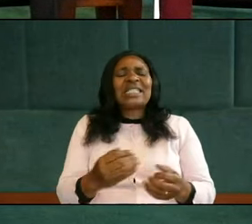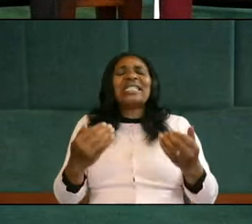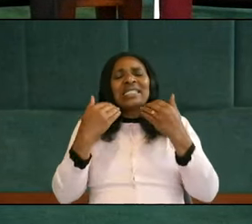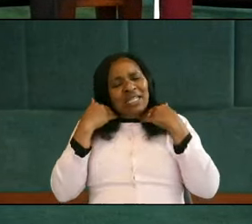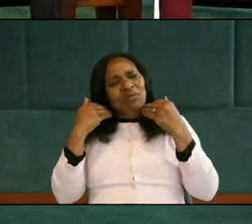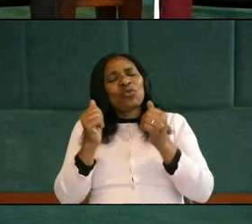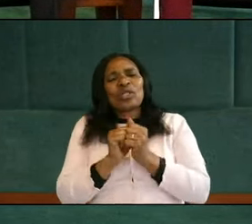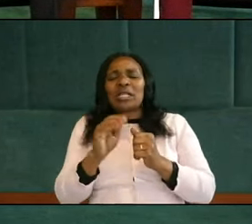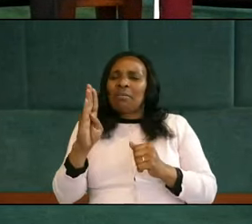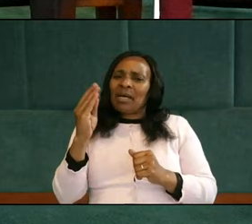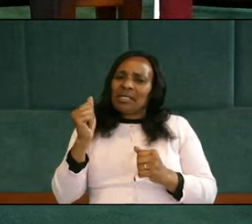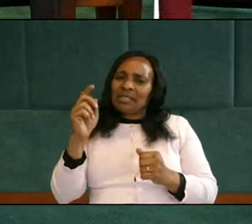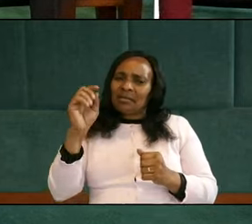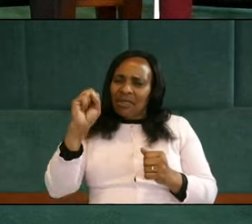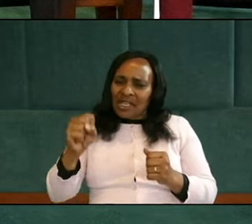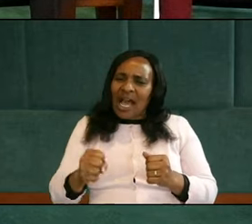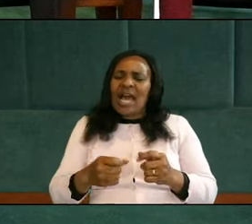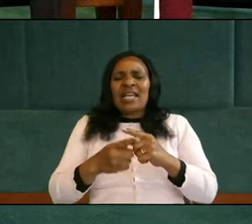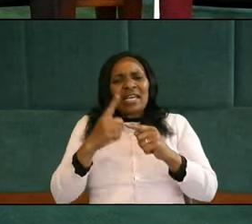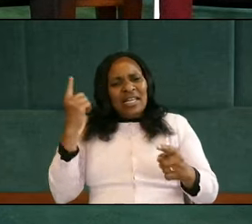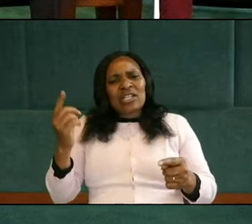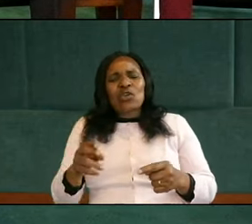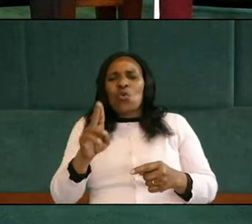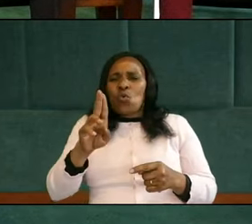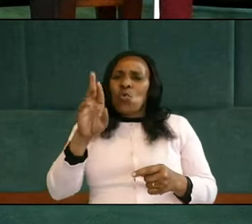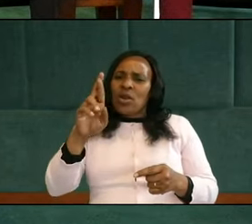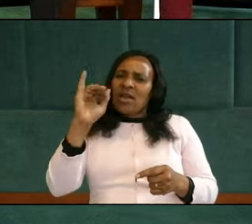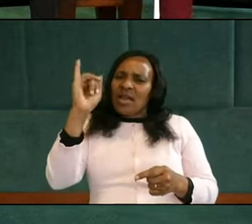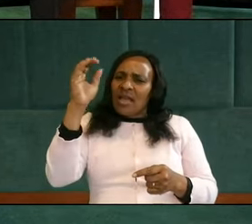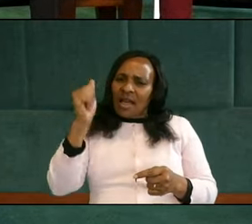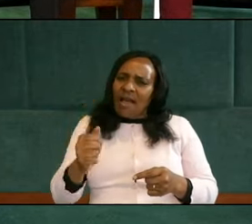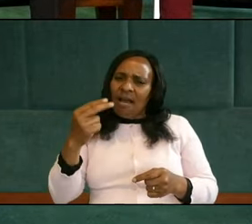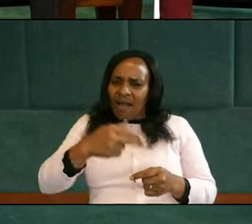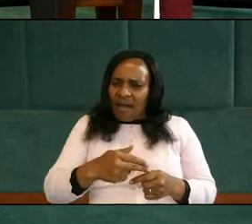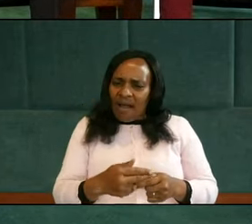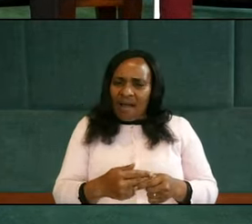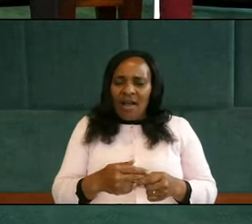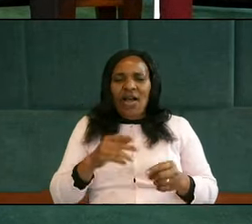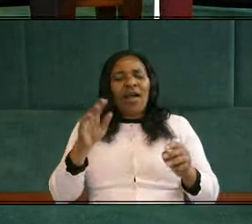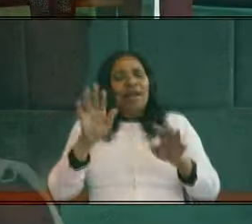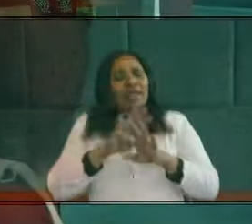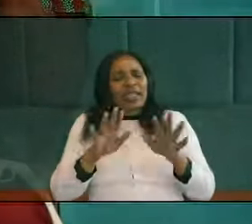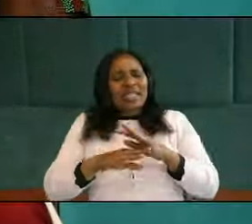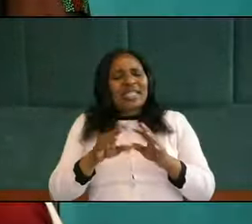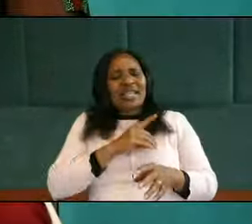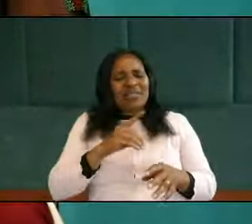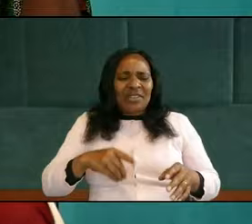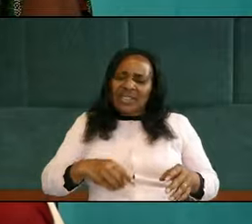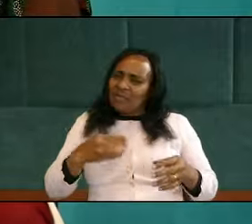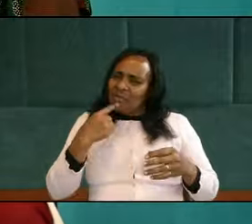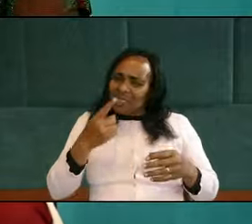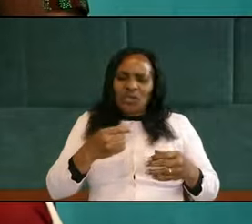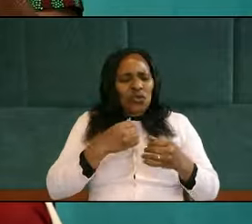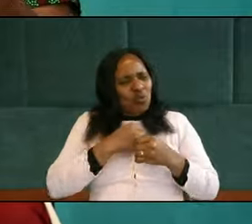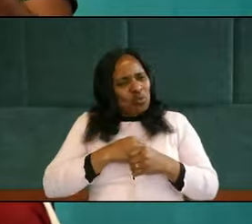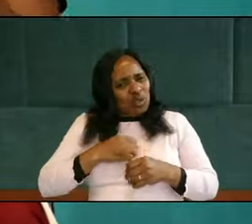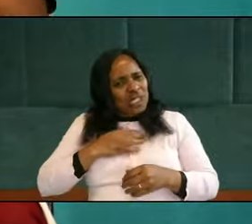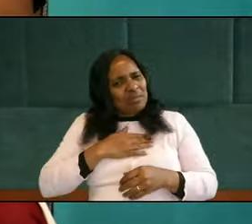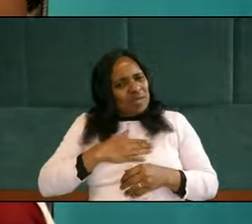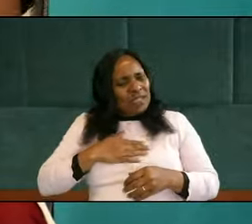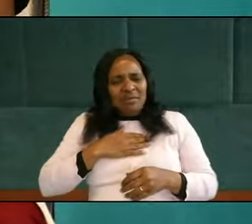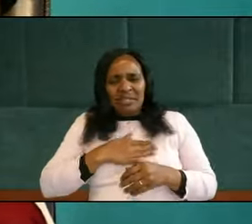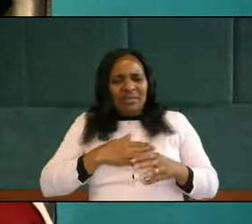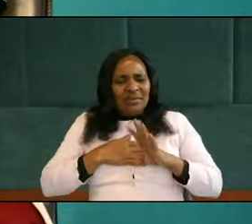Bathsheba. You killed Uriah." I mean, the thing is, it's like, hey, this guy will be like, "What? No, please, please,